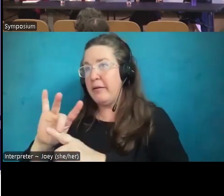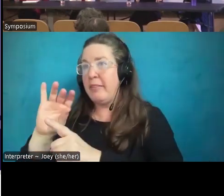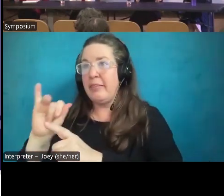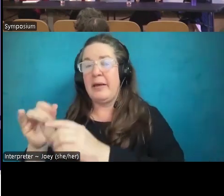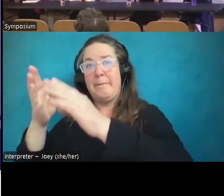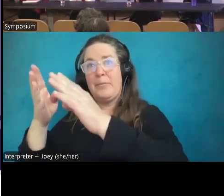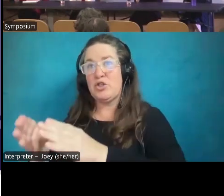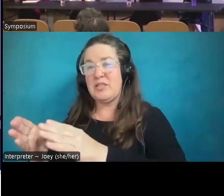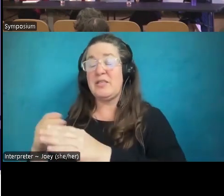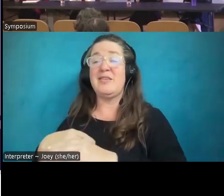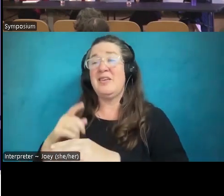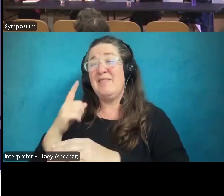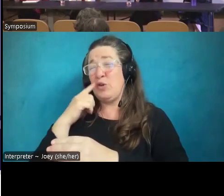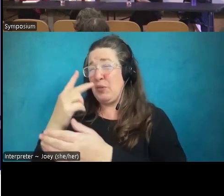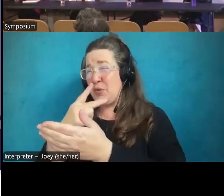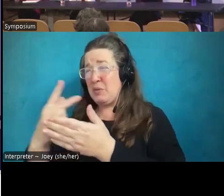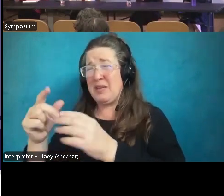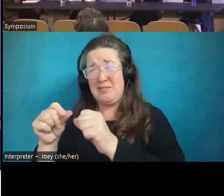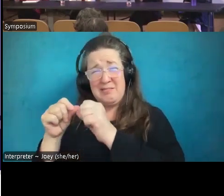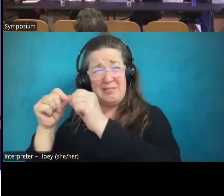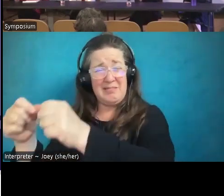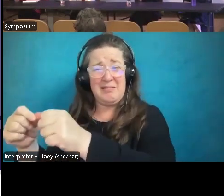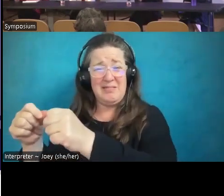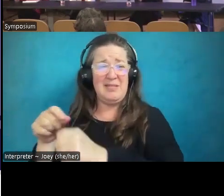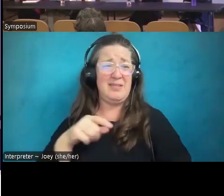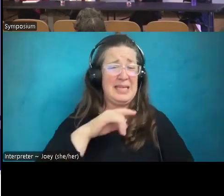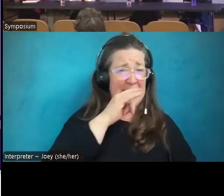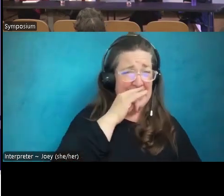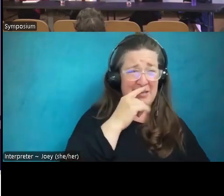3 weeks. And it's just really hard to see.